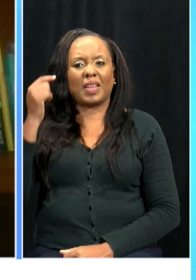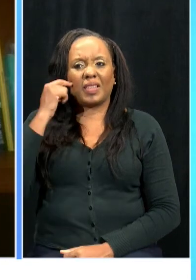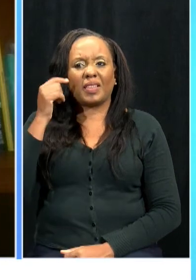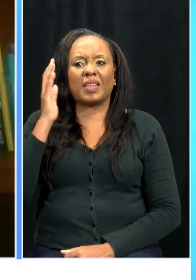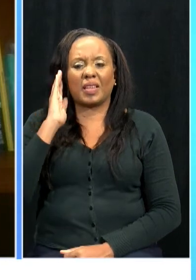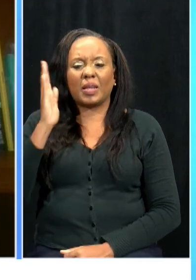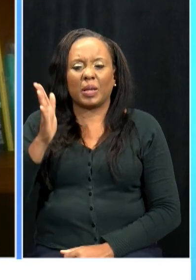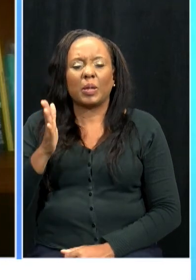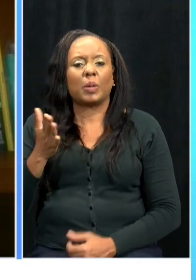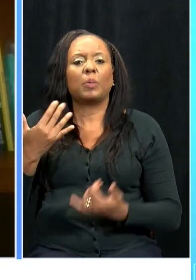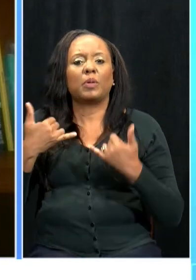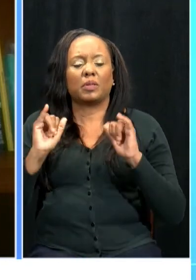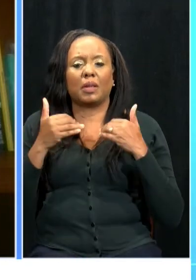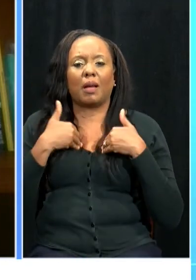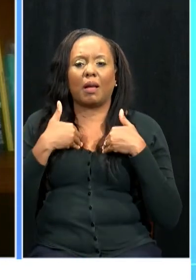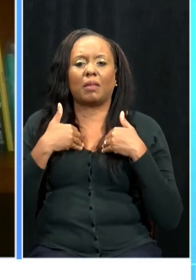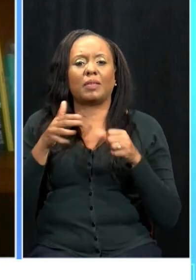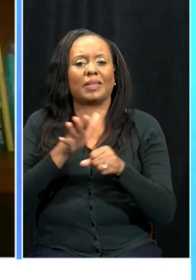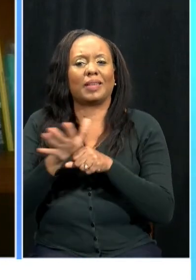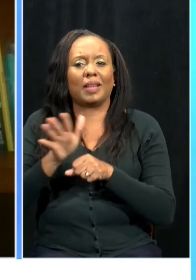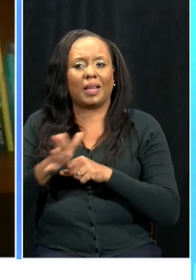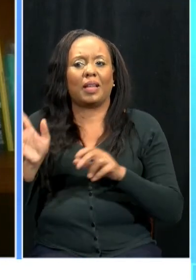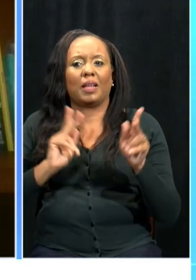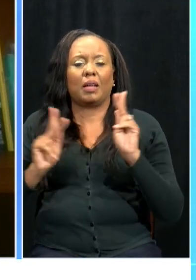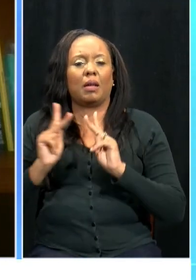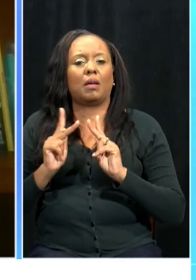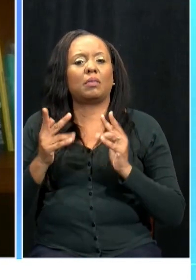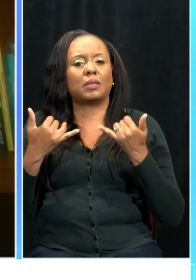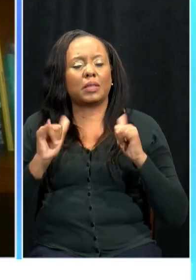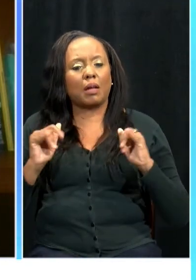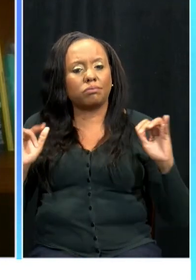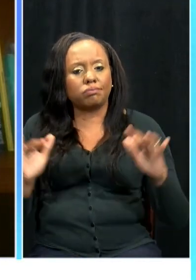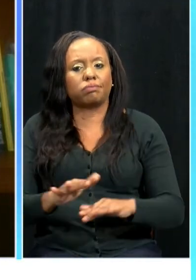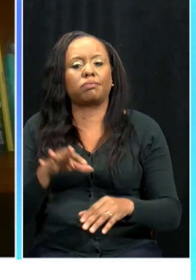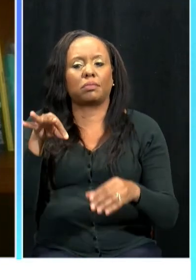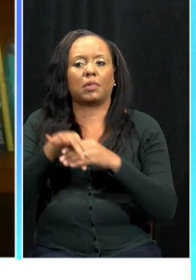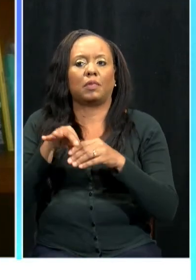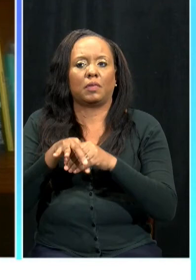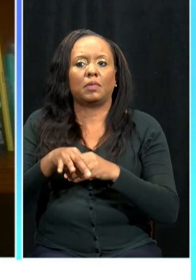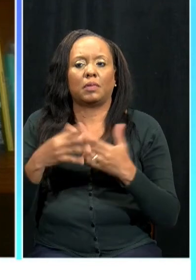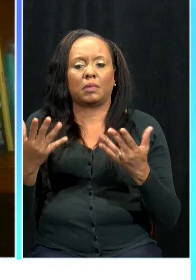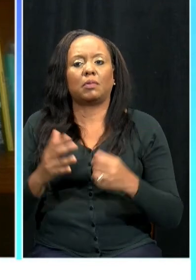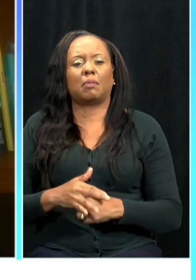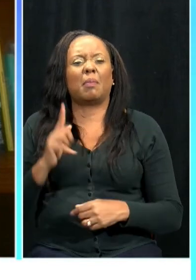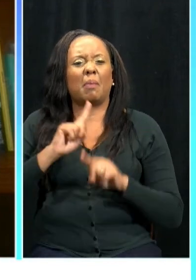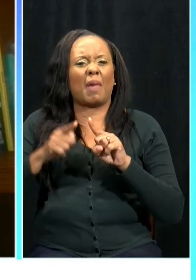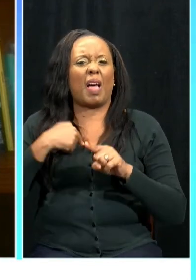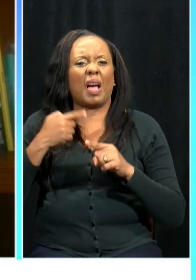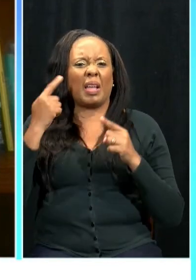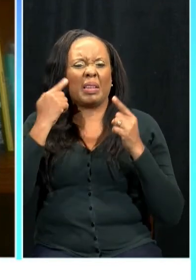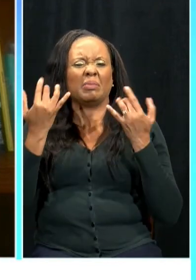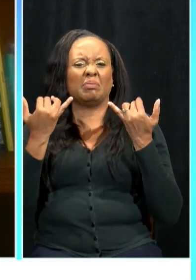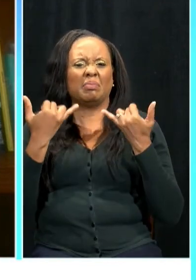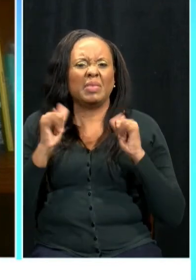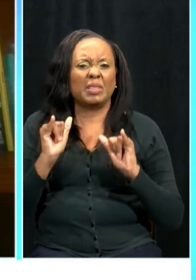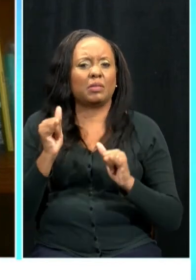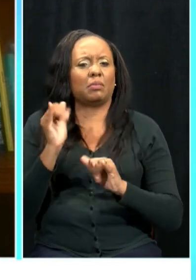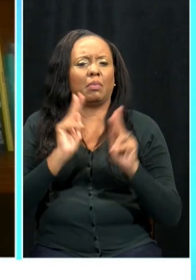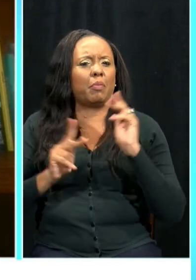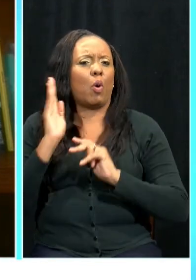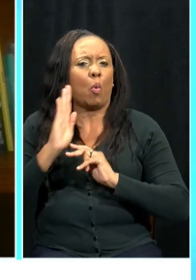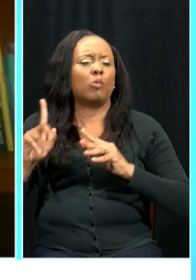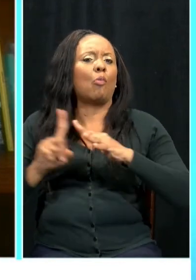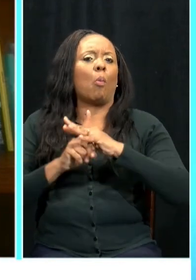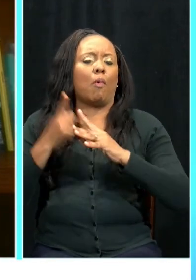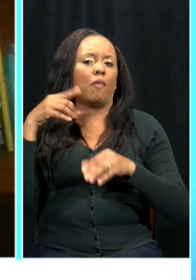barring the broader structural factors that might impact on turnout. But I think anything other than the mass meetings, we will